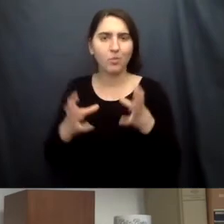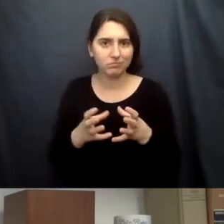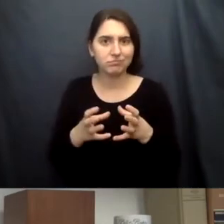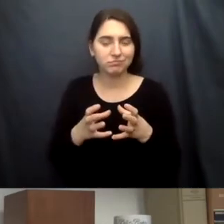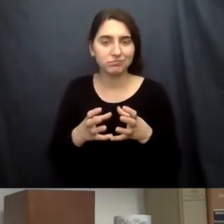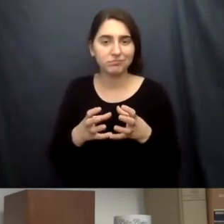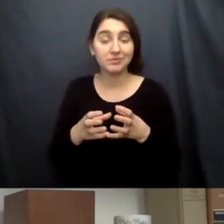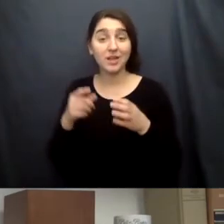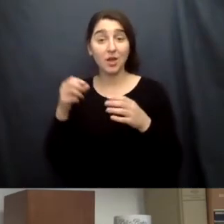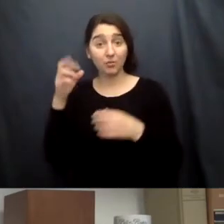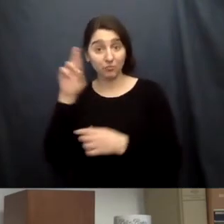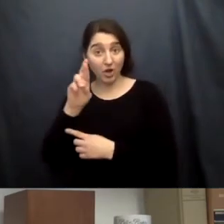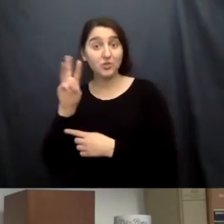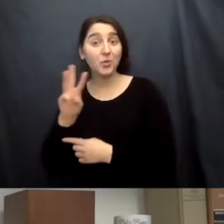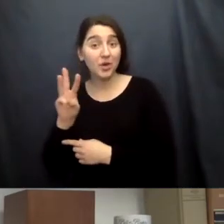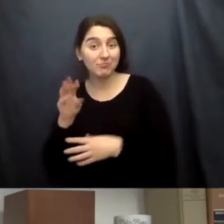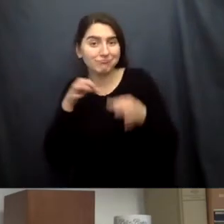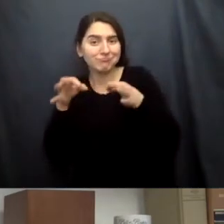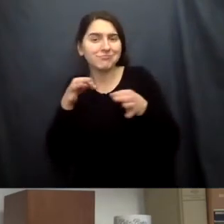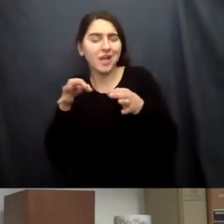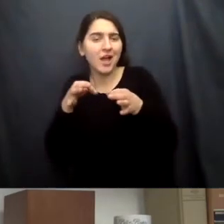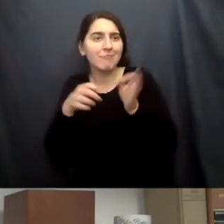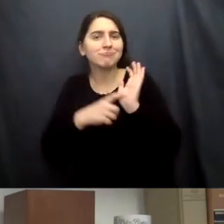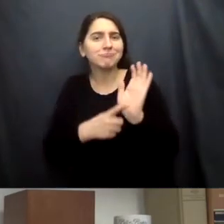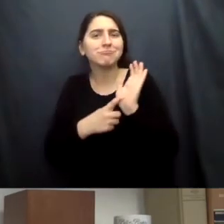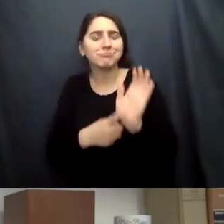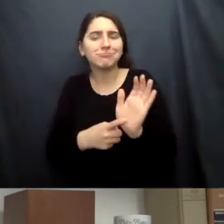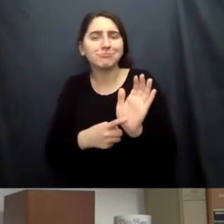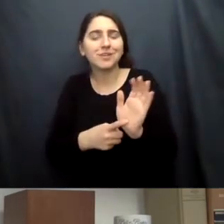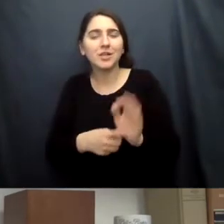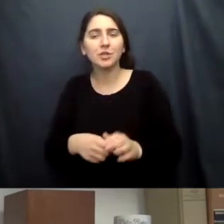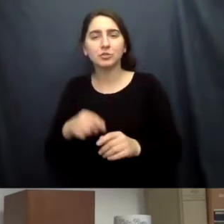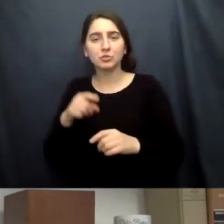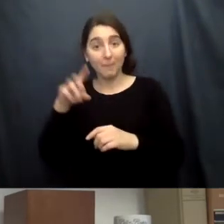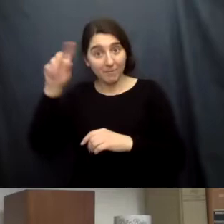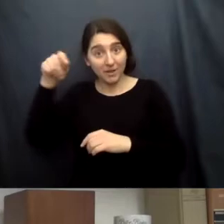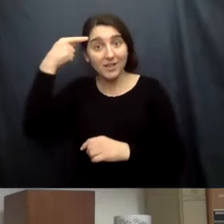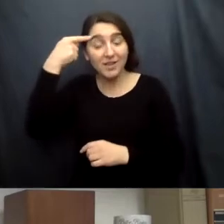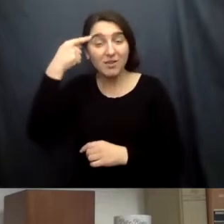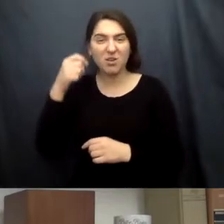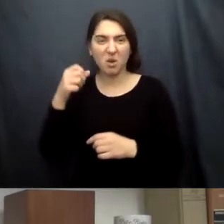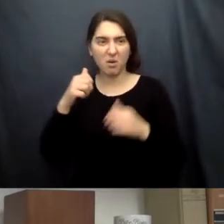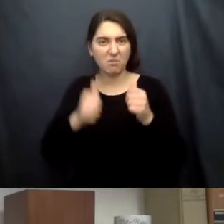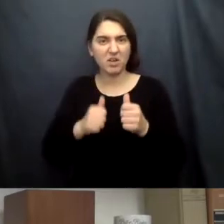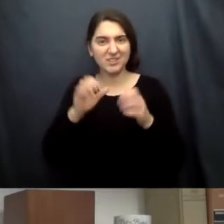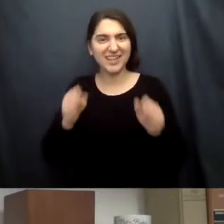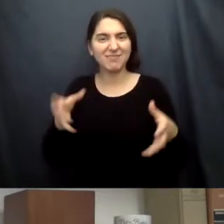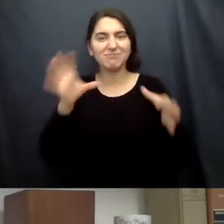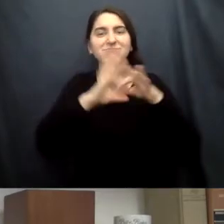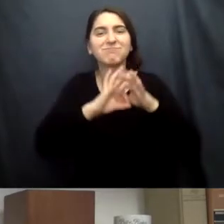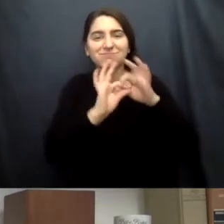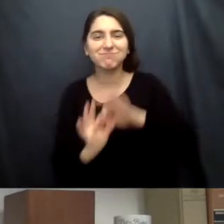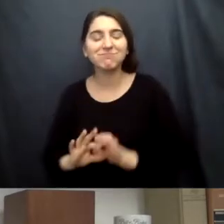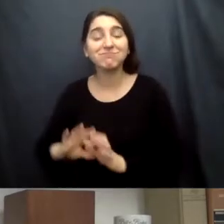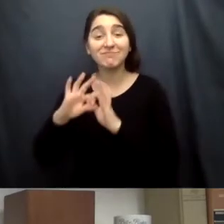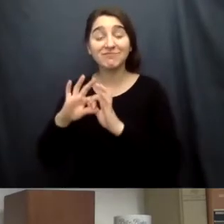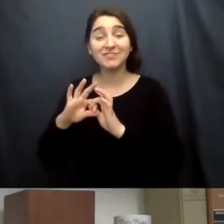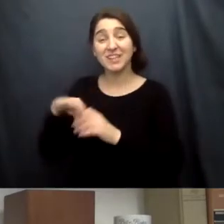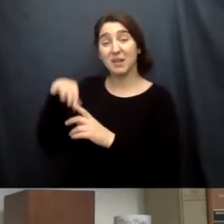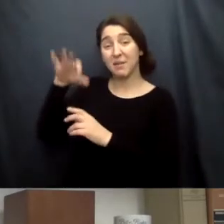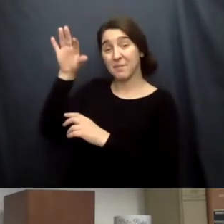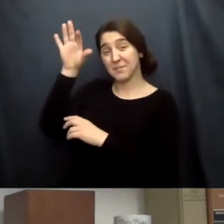World, Williams is the preeminent example of a religious exclusivist who was also